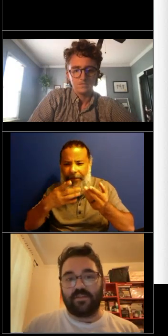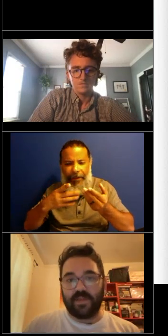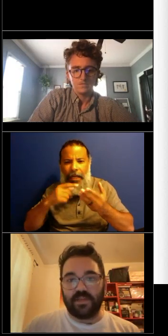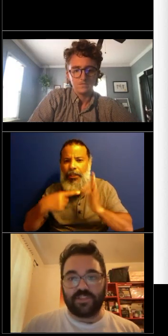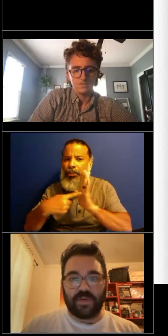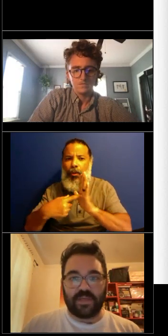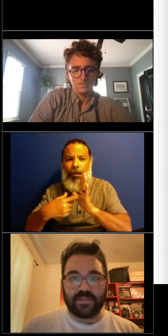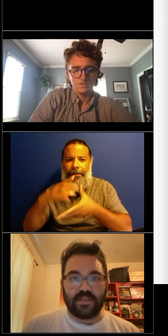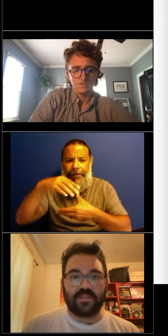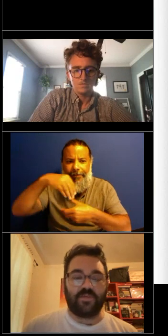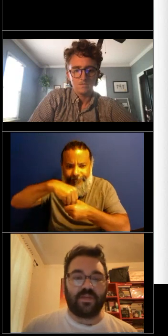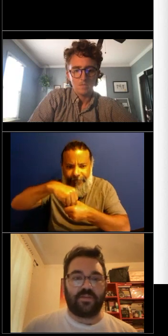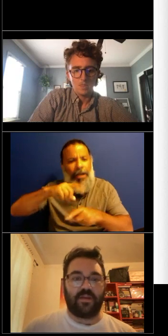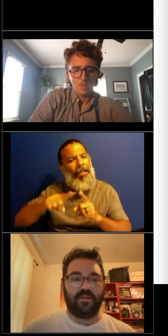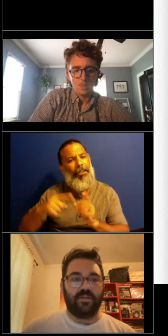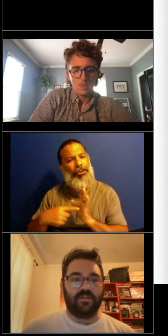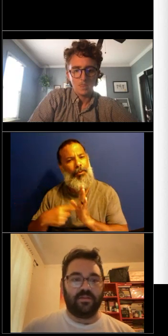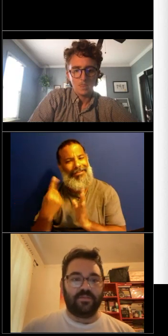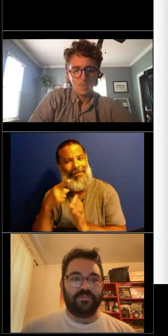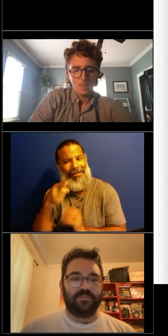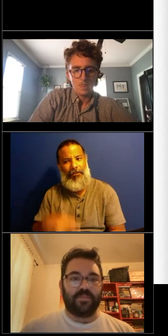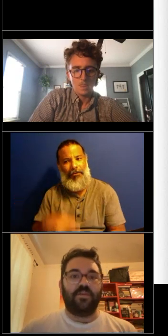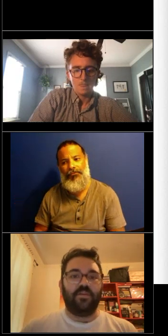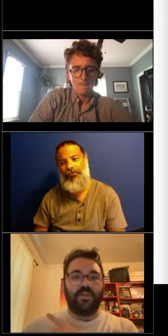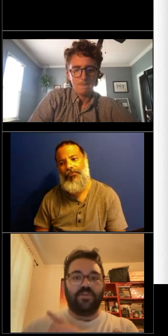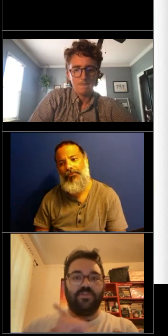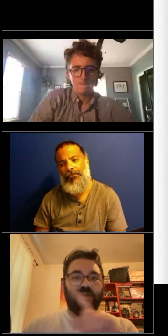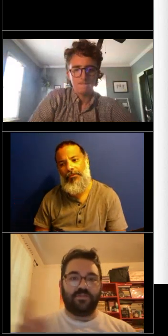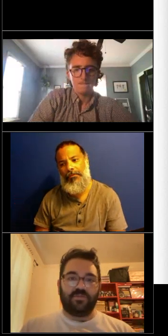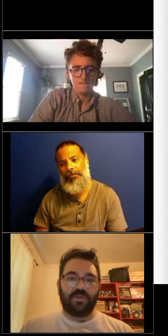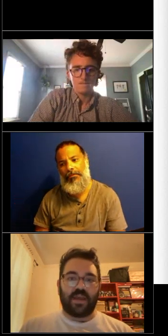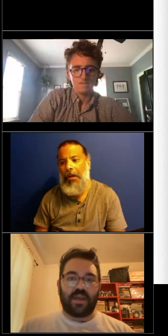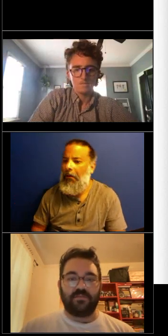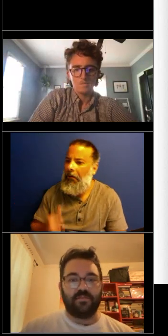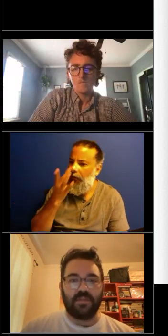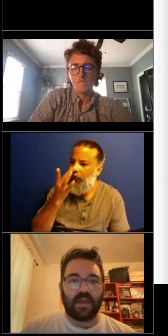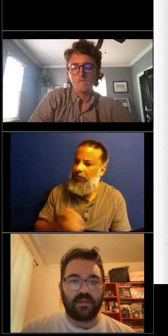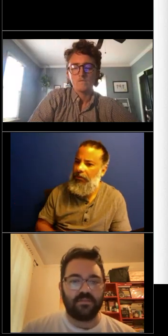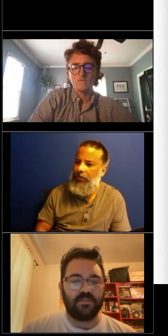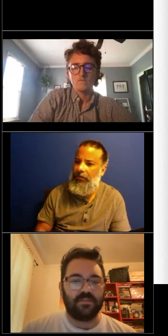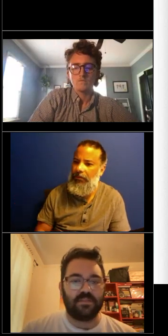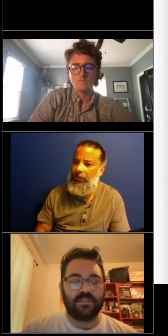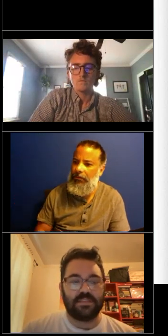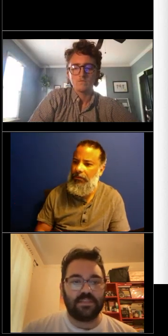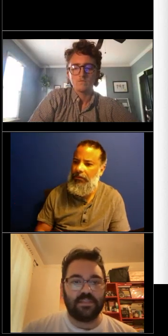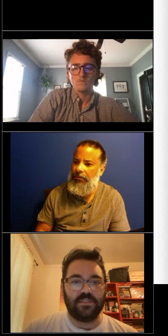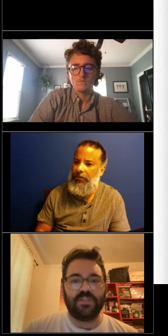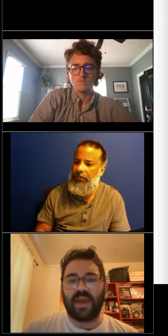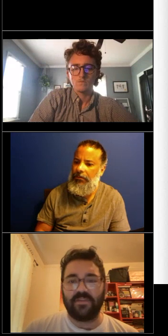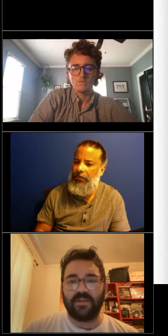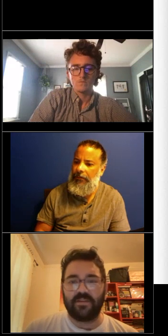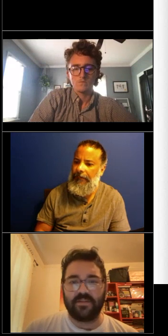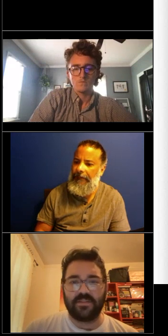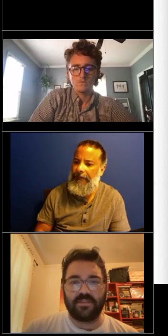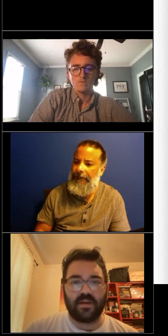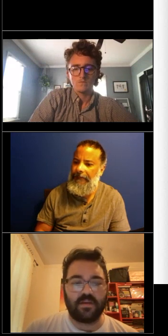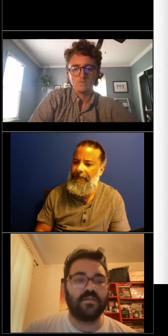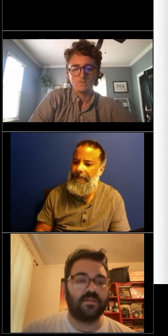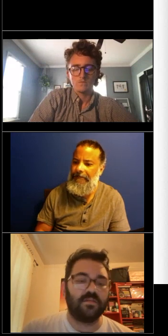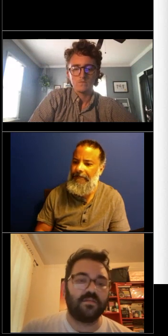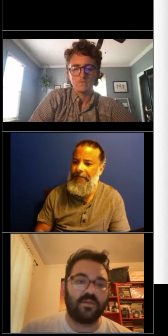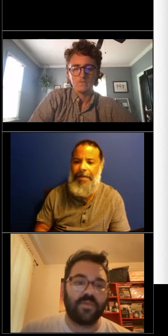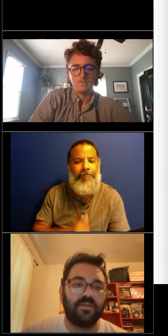of, but it is showing us that there's a window there. I don't know if you That's can. really interesting. Yeah. I'm Do you not really sure.